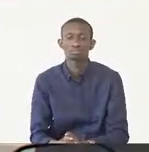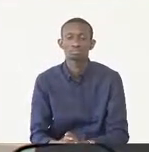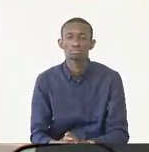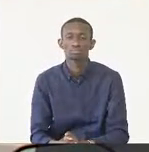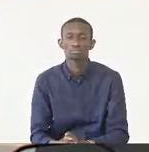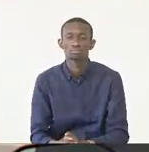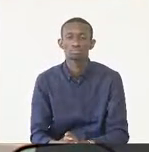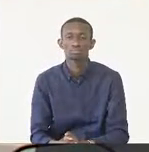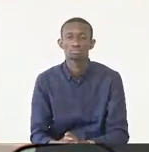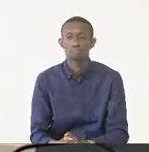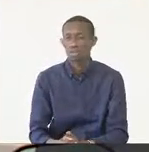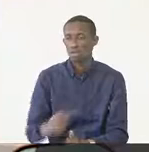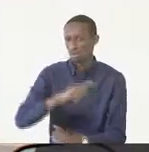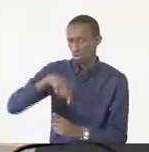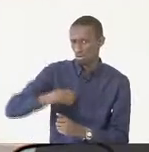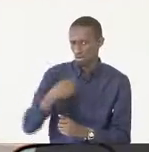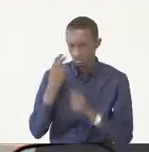find